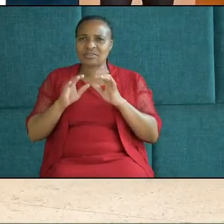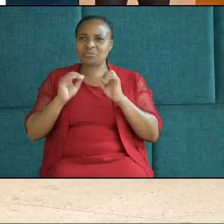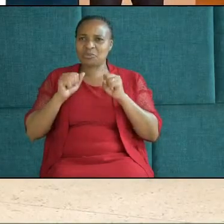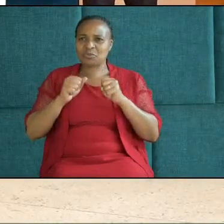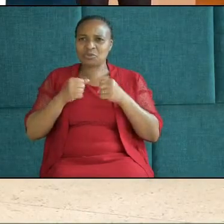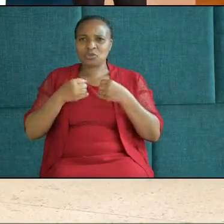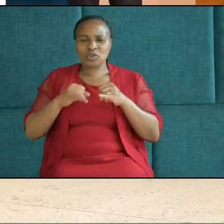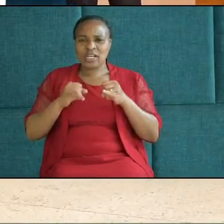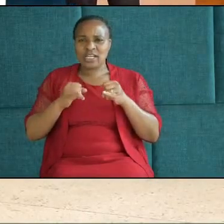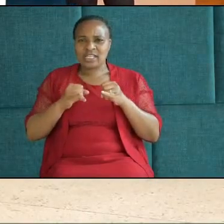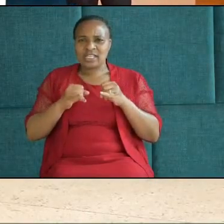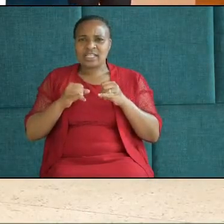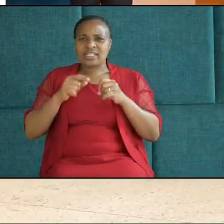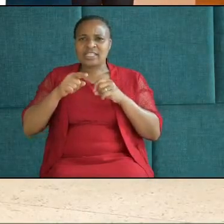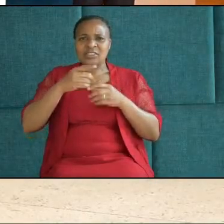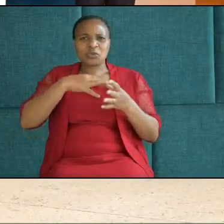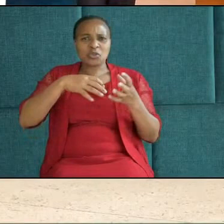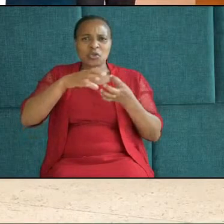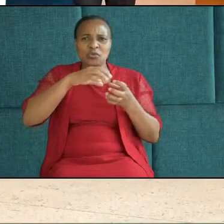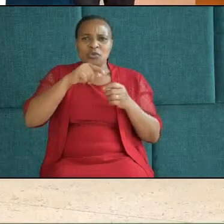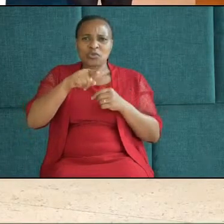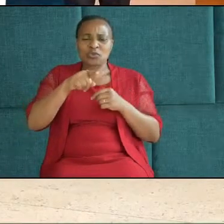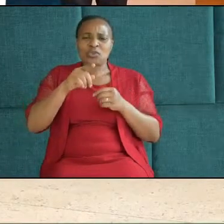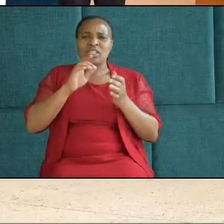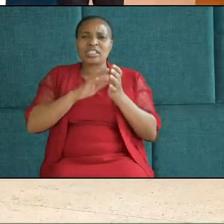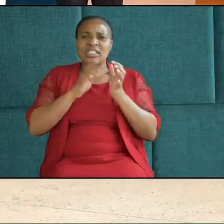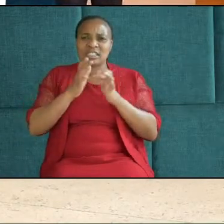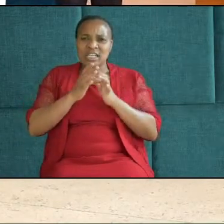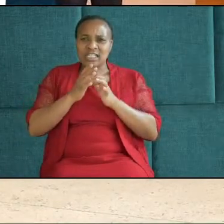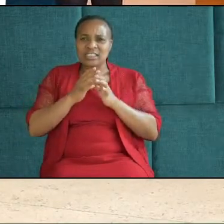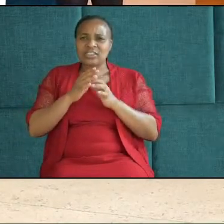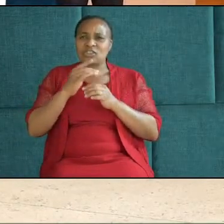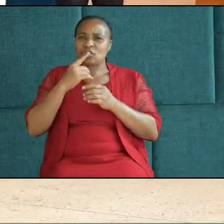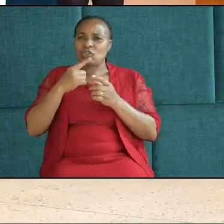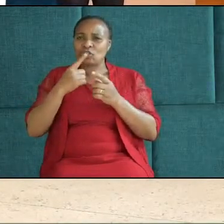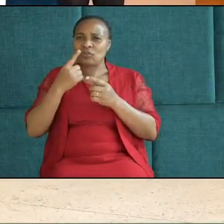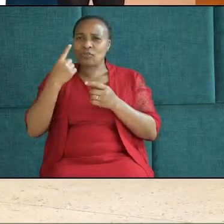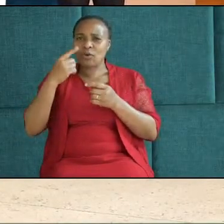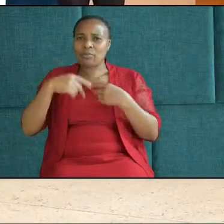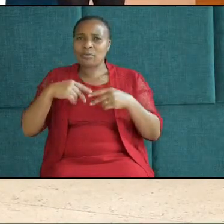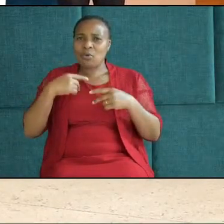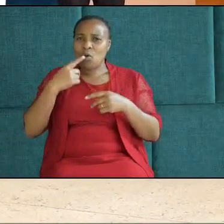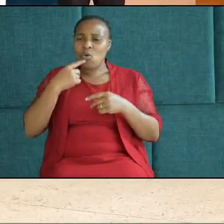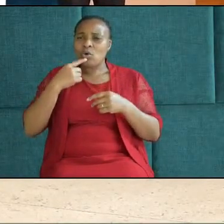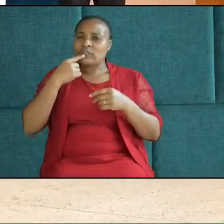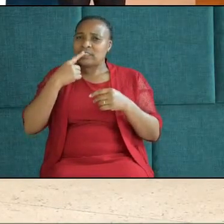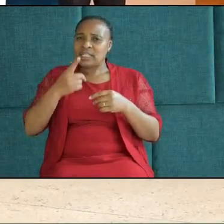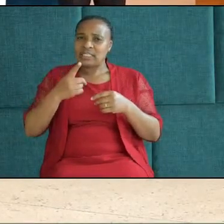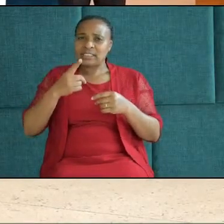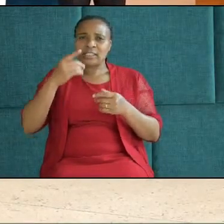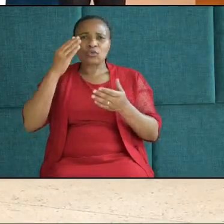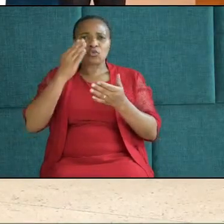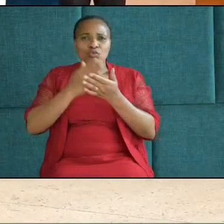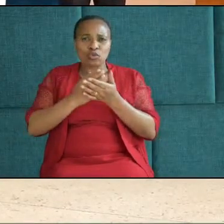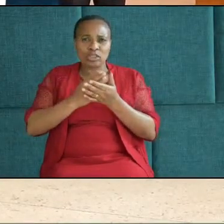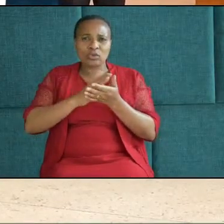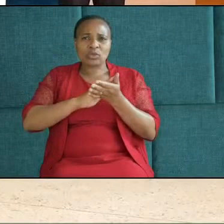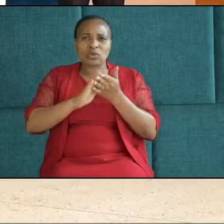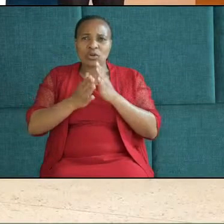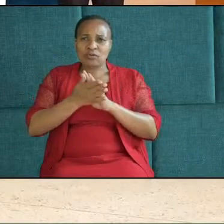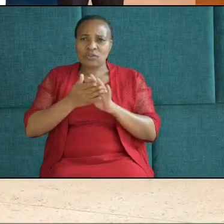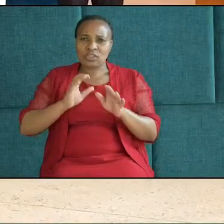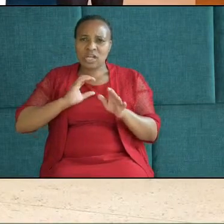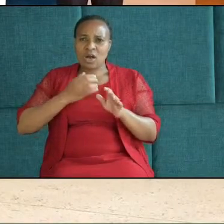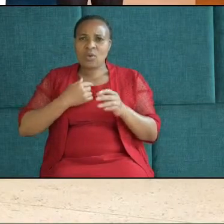children. It is like this. Jesus is going through the records of those who have died. If they've truly confessed their sins,